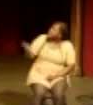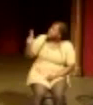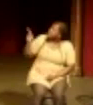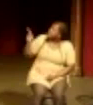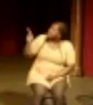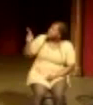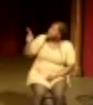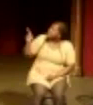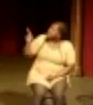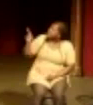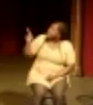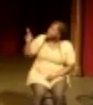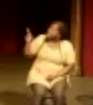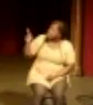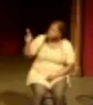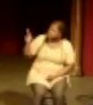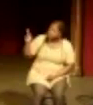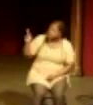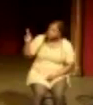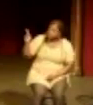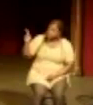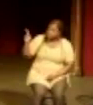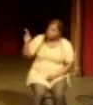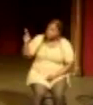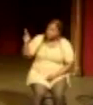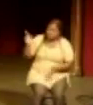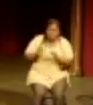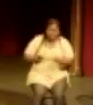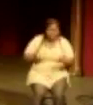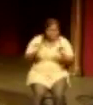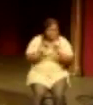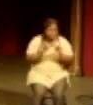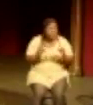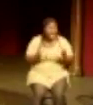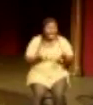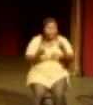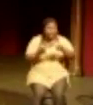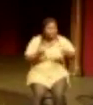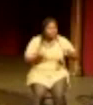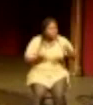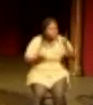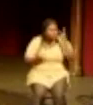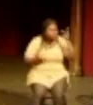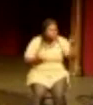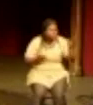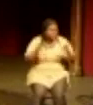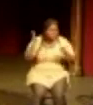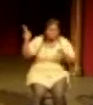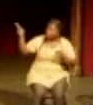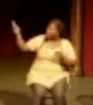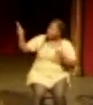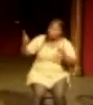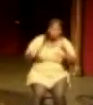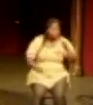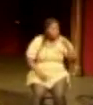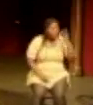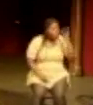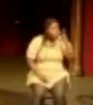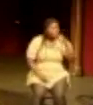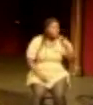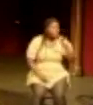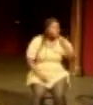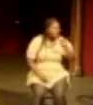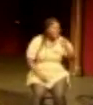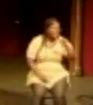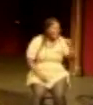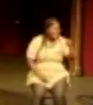big showstopper. How many of you came out for Beauty and the Beast? Yeah, quite a number of you, right?